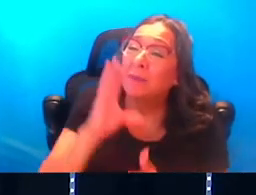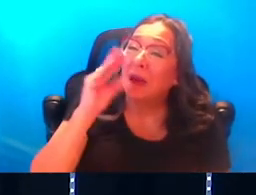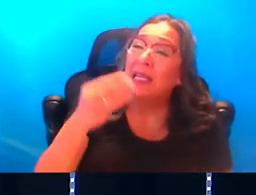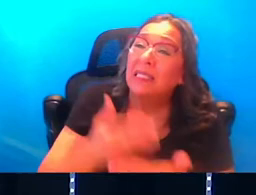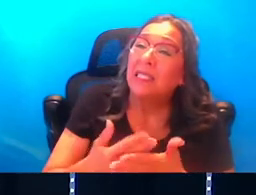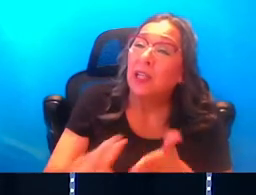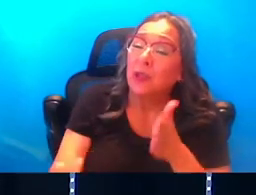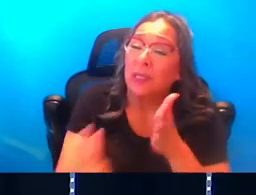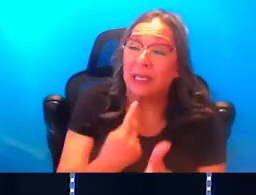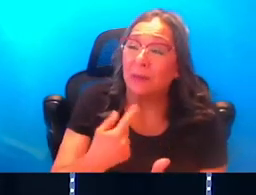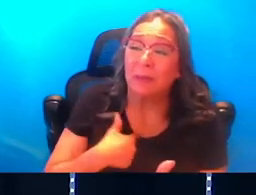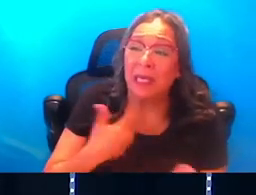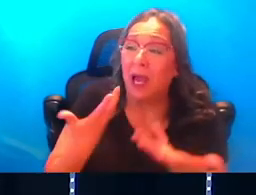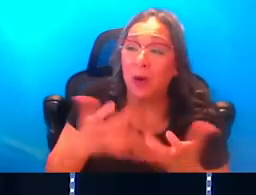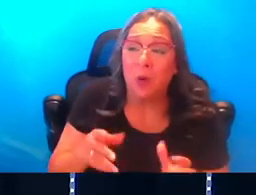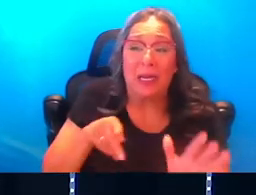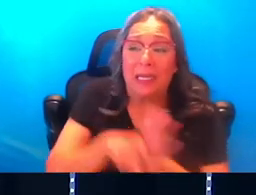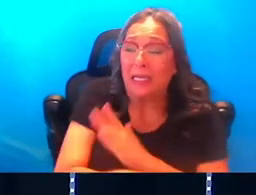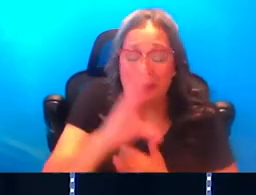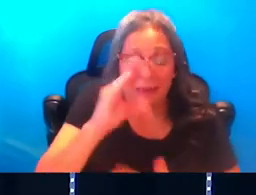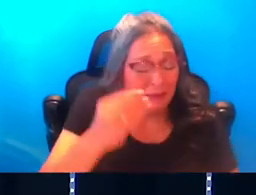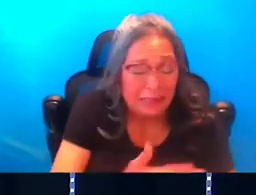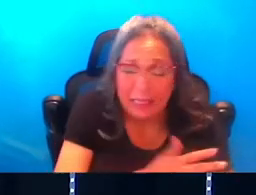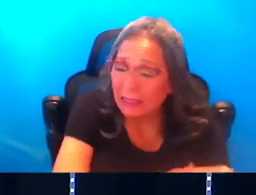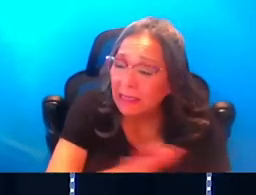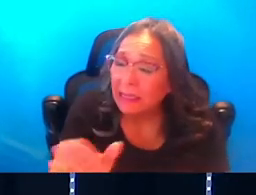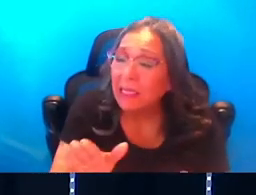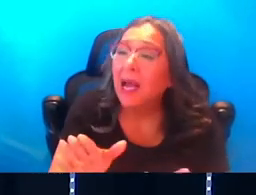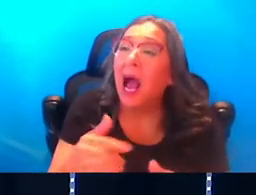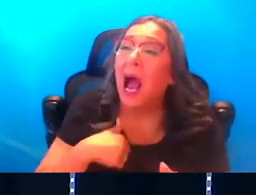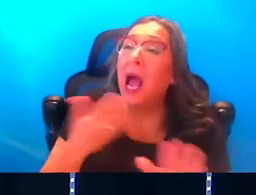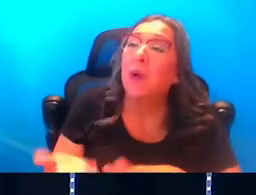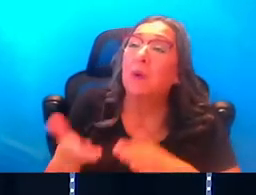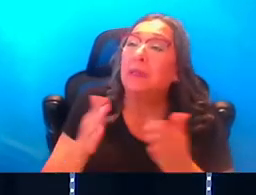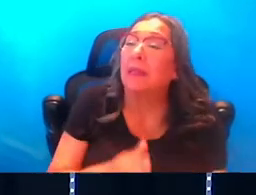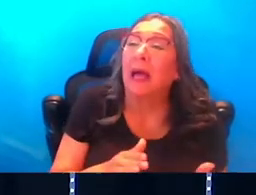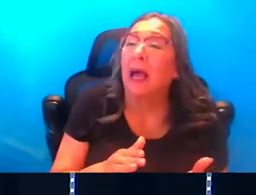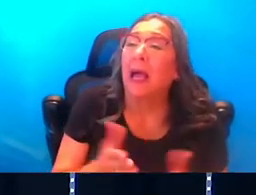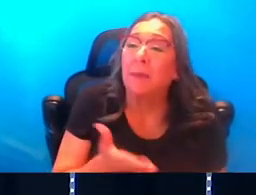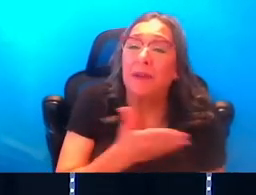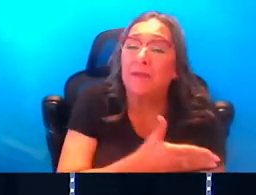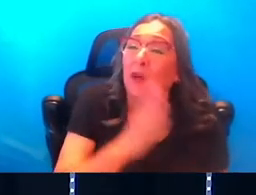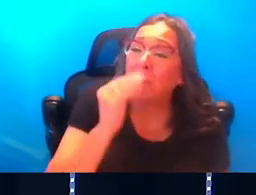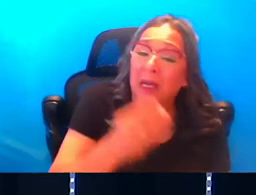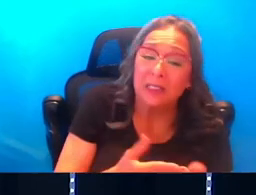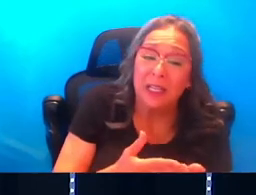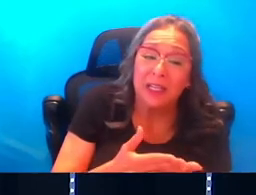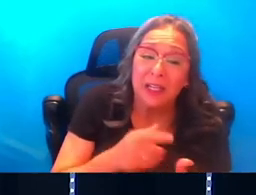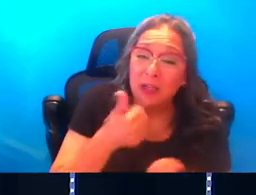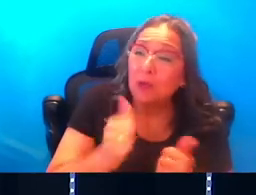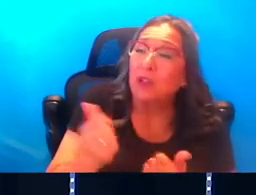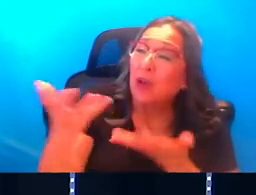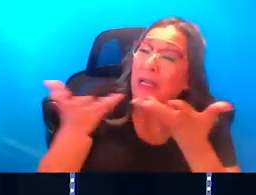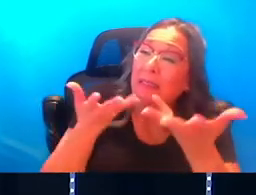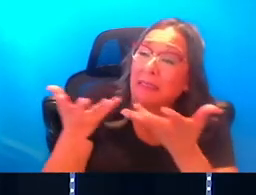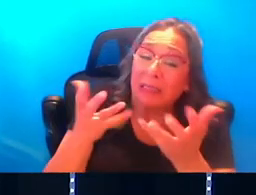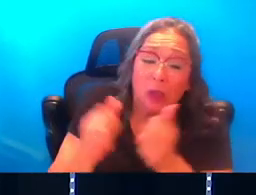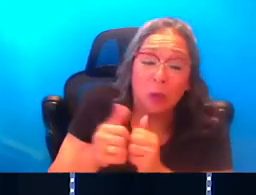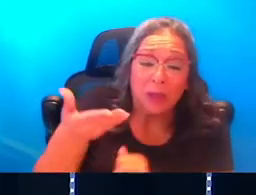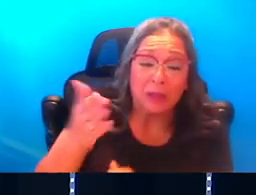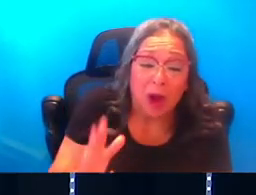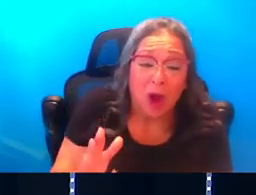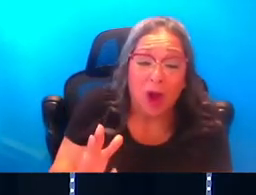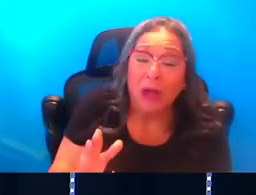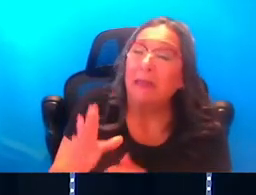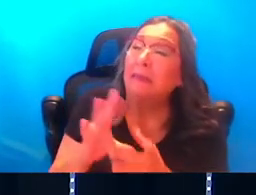around. If you want there to be a death, make it my death, not his death. Wouldn't you have bargained with God? We would have said all of